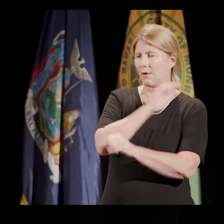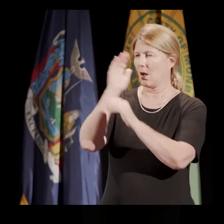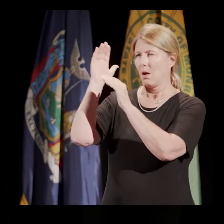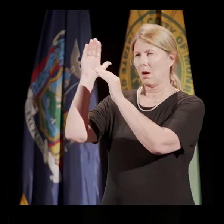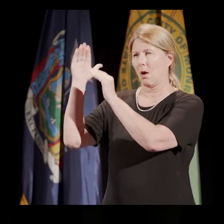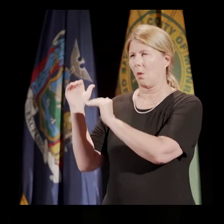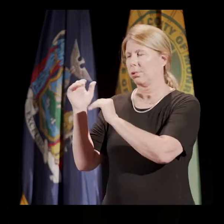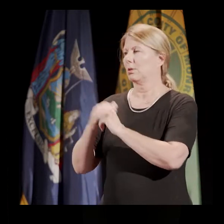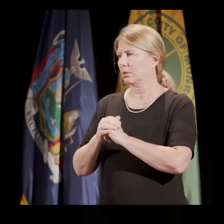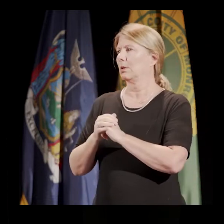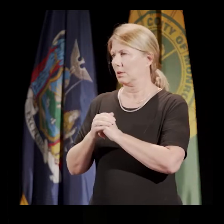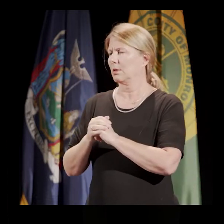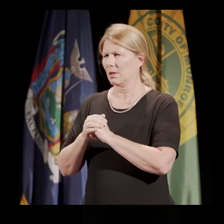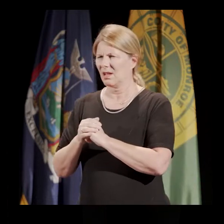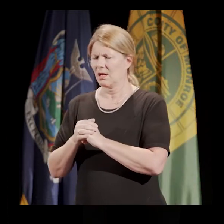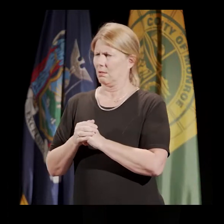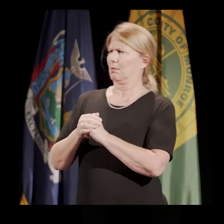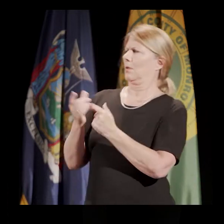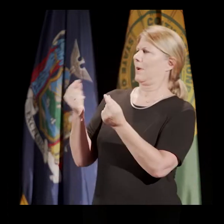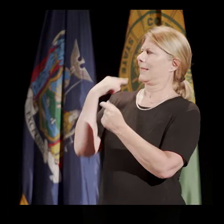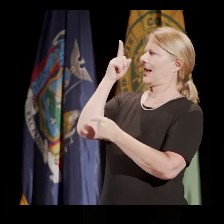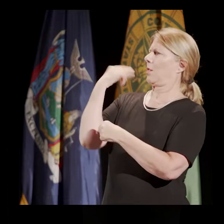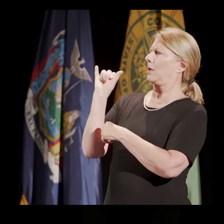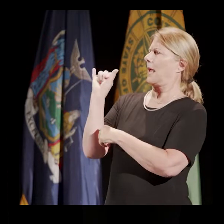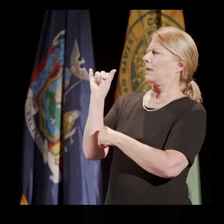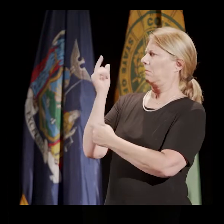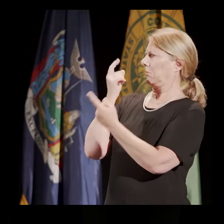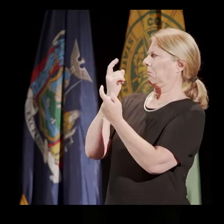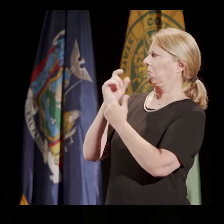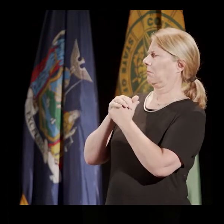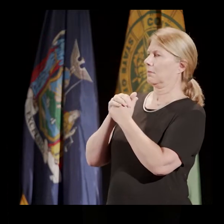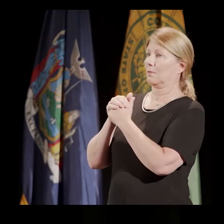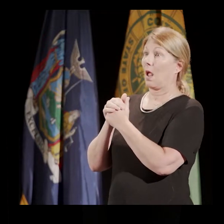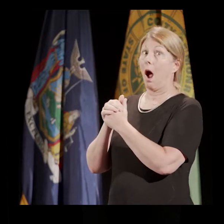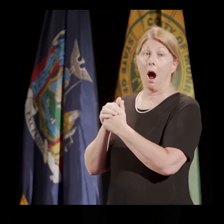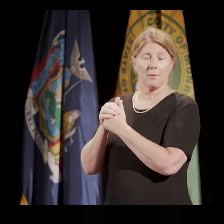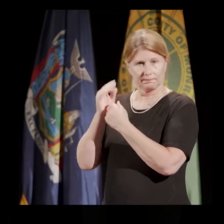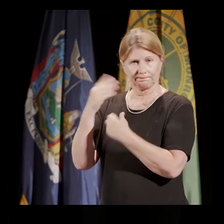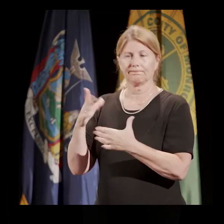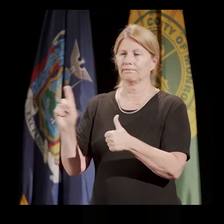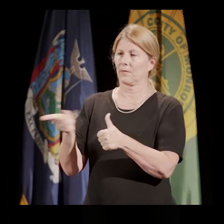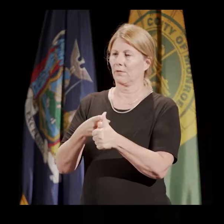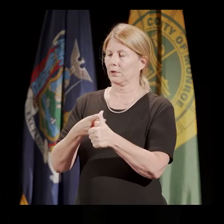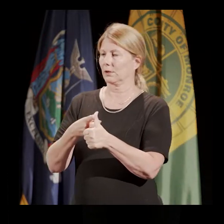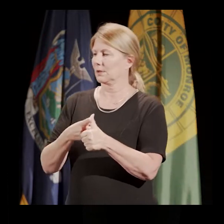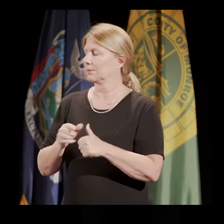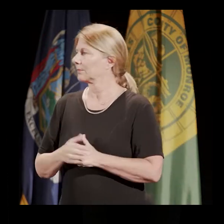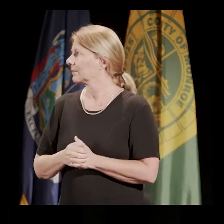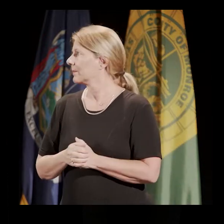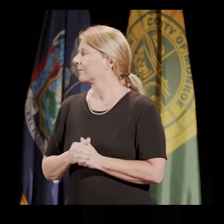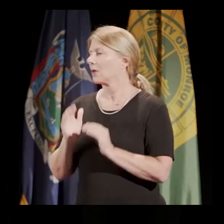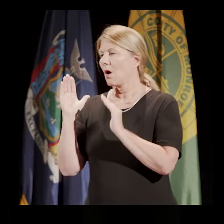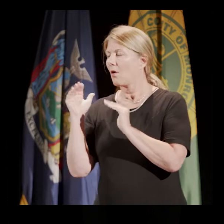exciting future. You may ask yourself, what does that look like? What does that look like? First, a hope-filled city with an exciting future